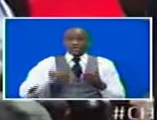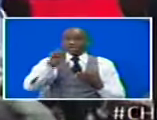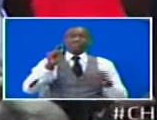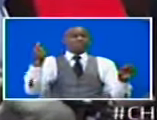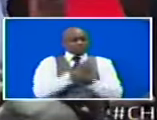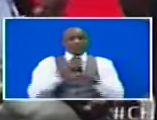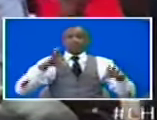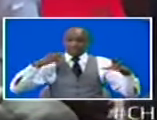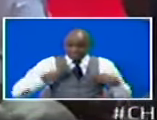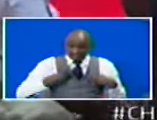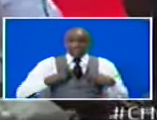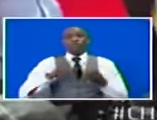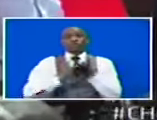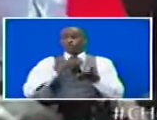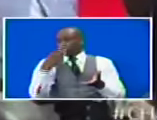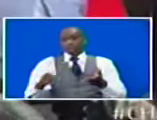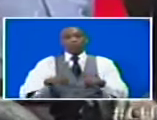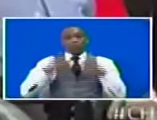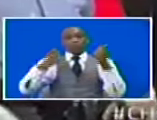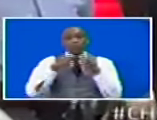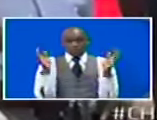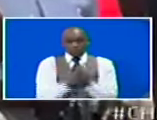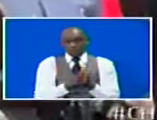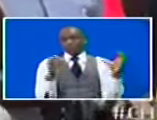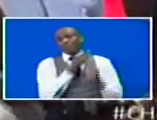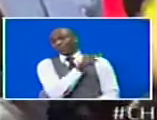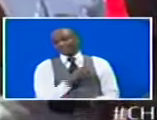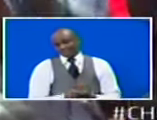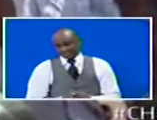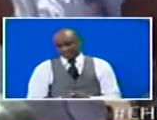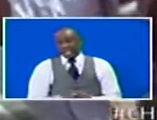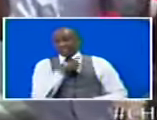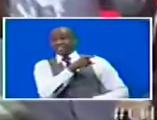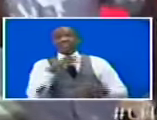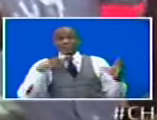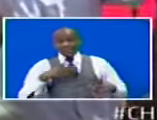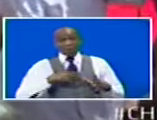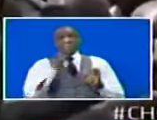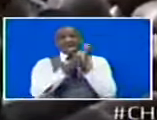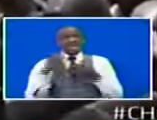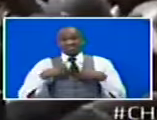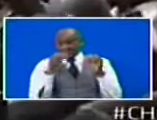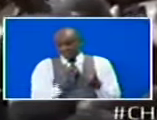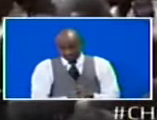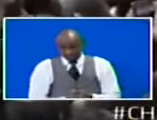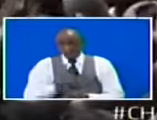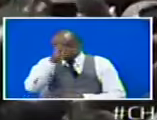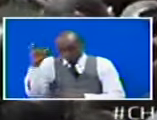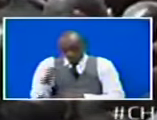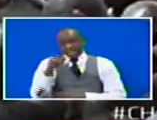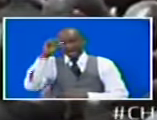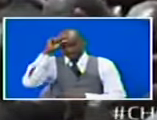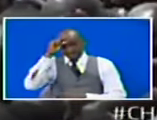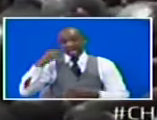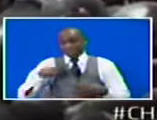Musikubali tena kucheza karata mbaya na kura zenu. Wale hawana agenda. The Jubilee government is